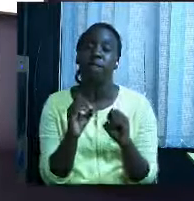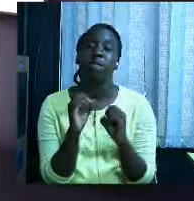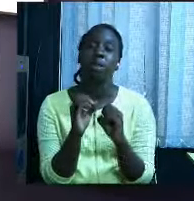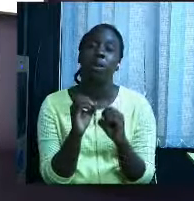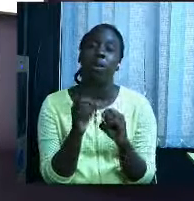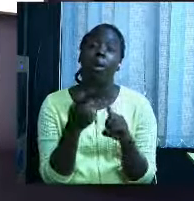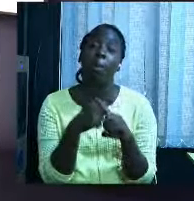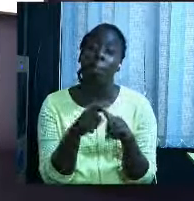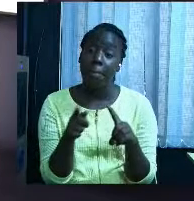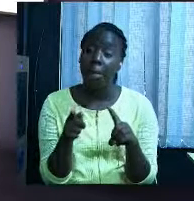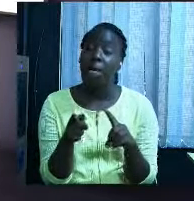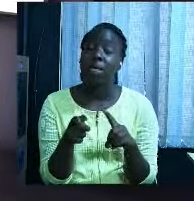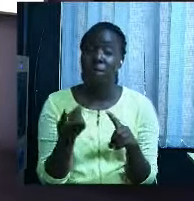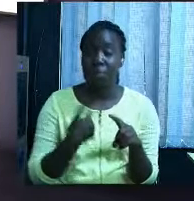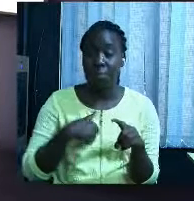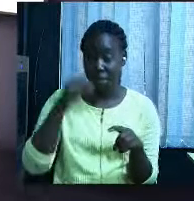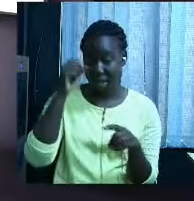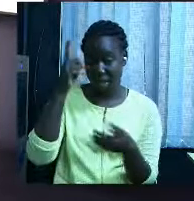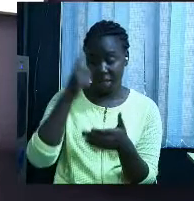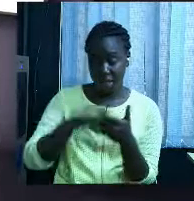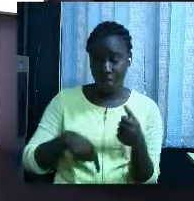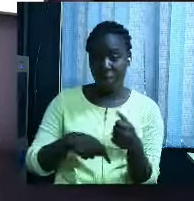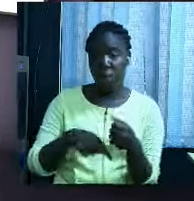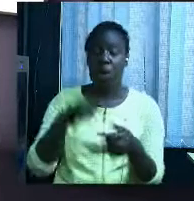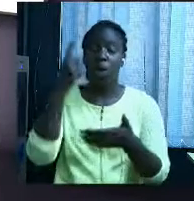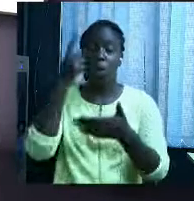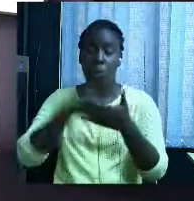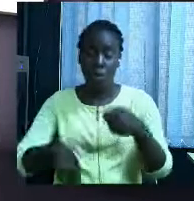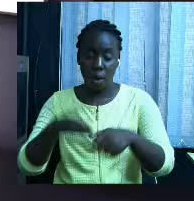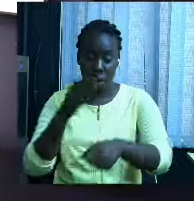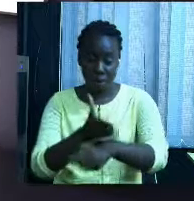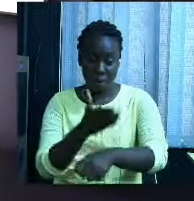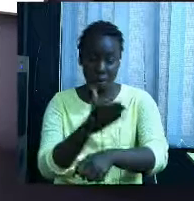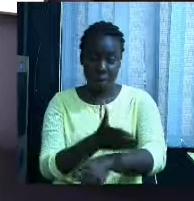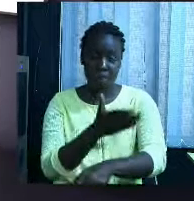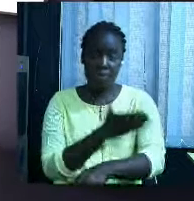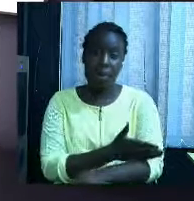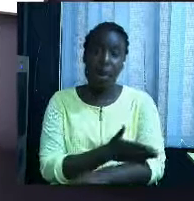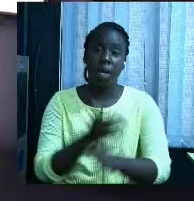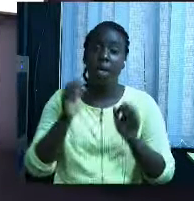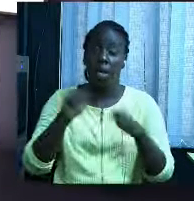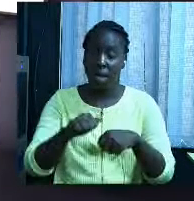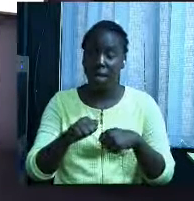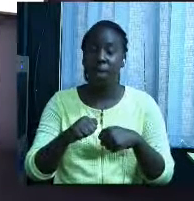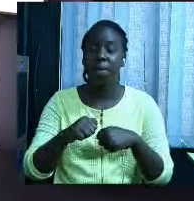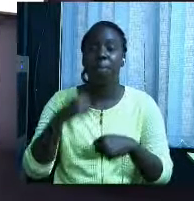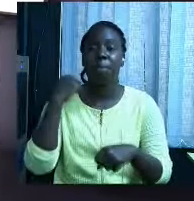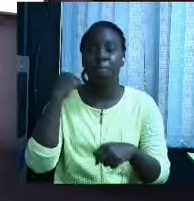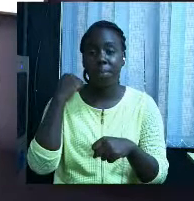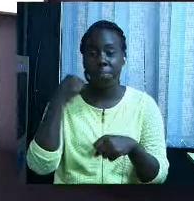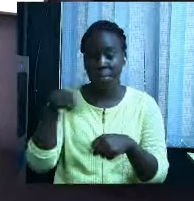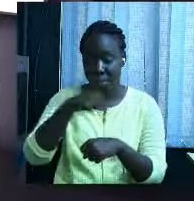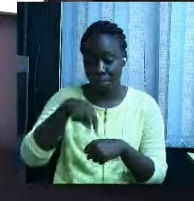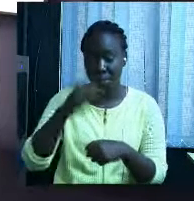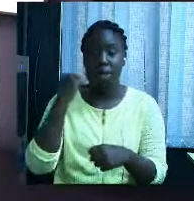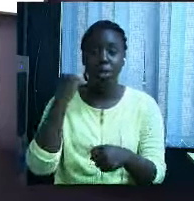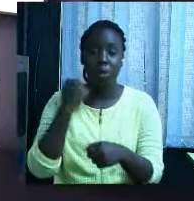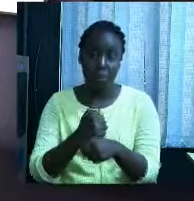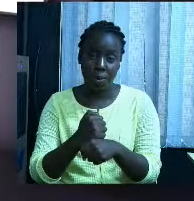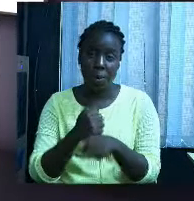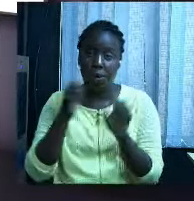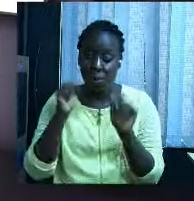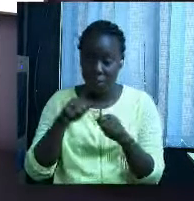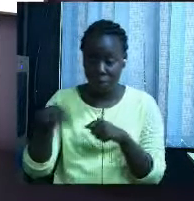term, it would be what improvements can be put in place to enhance accessibility to